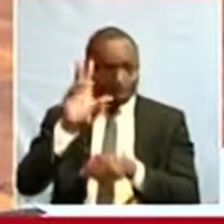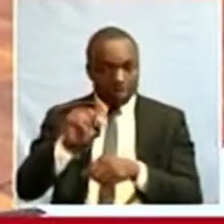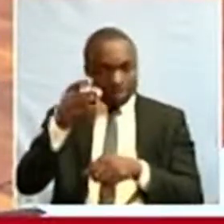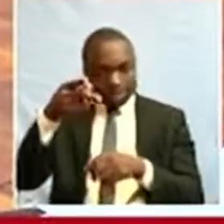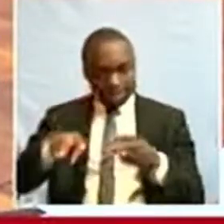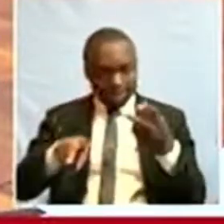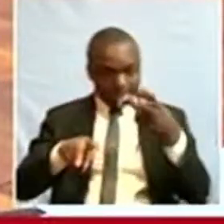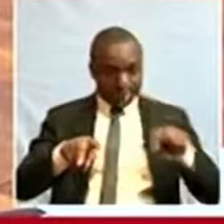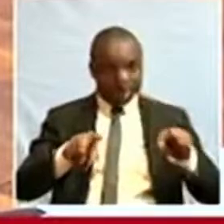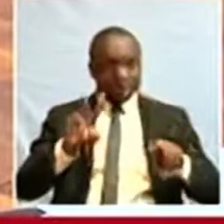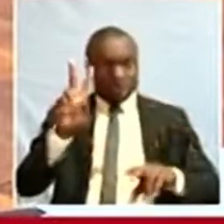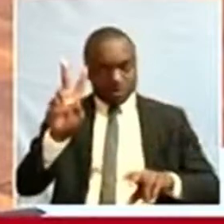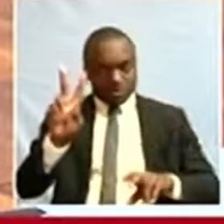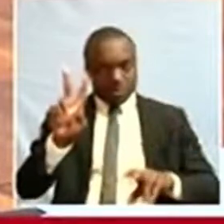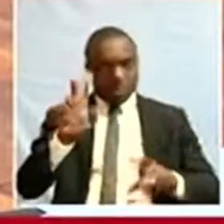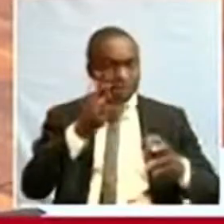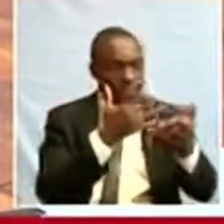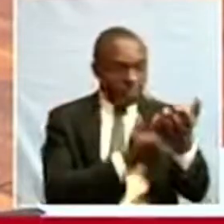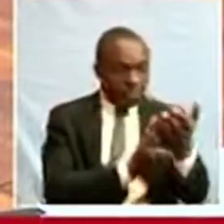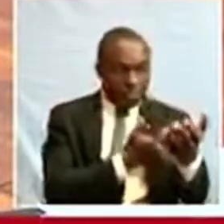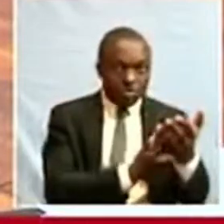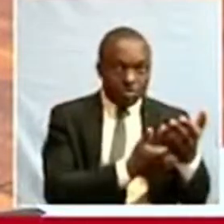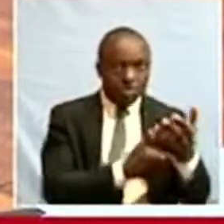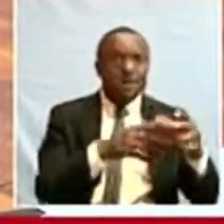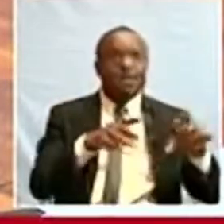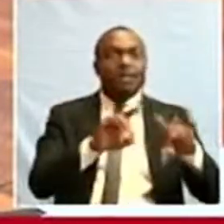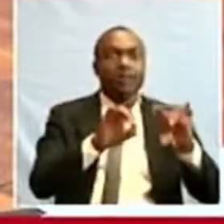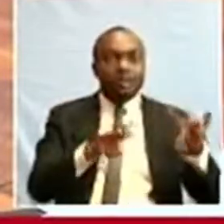duplication between the two, as it were?